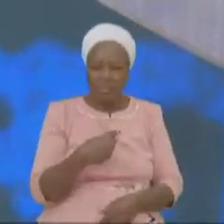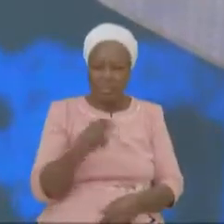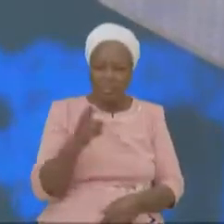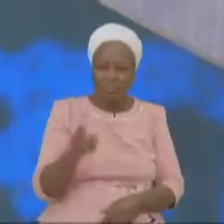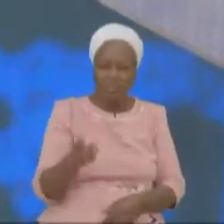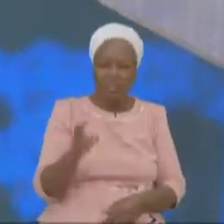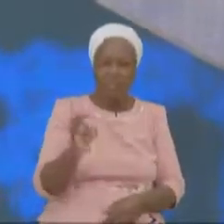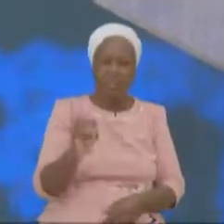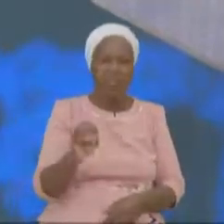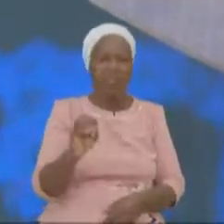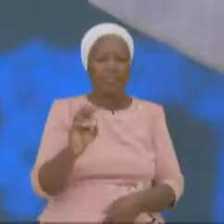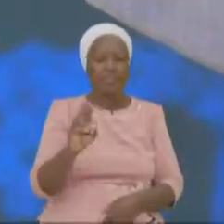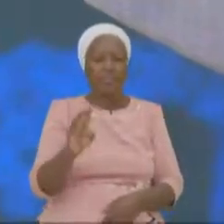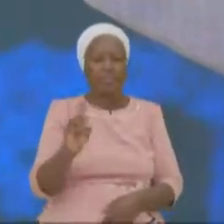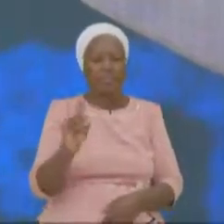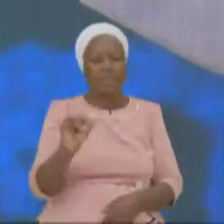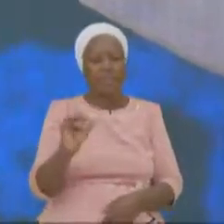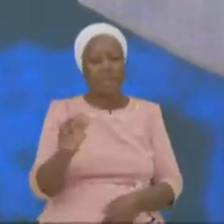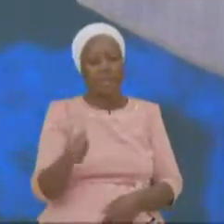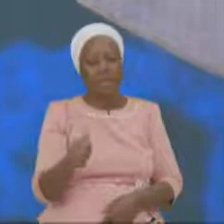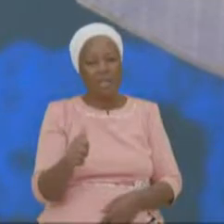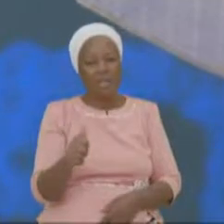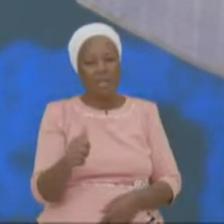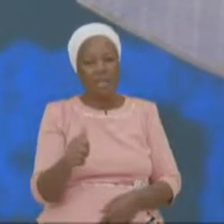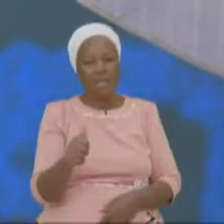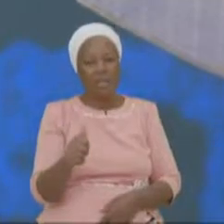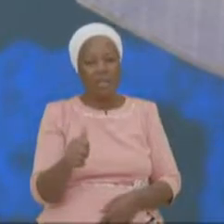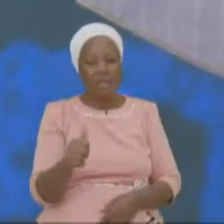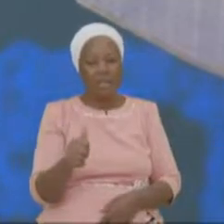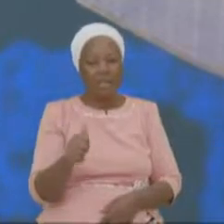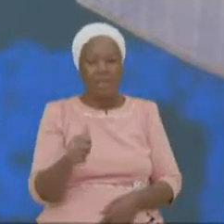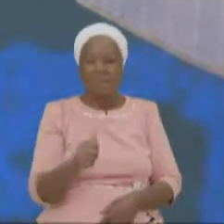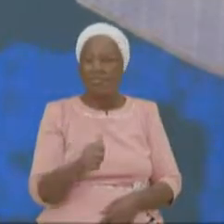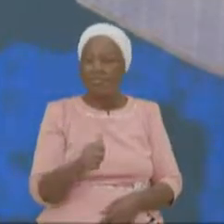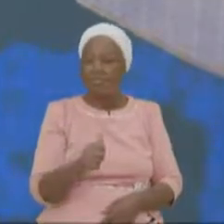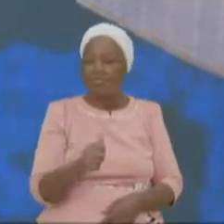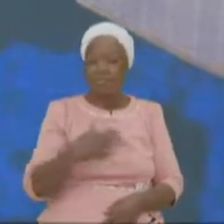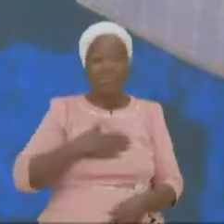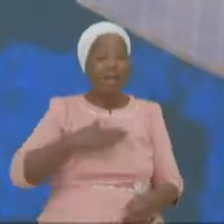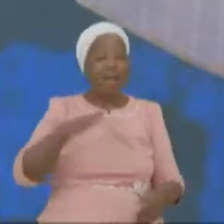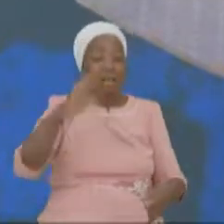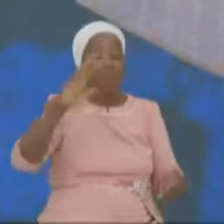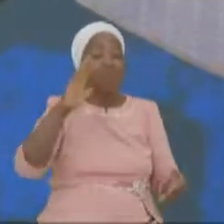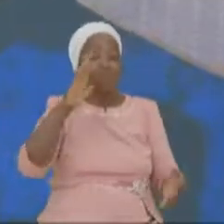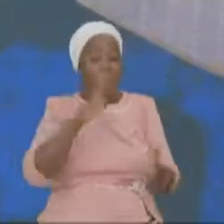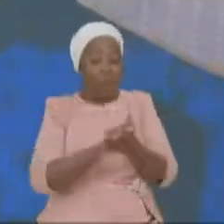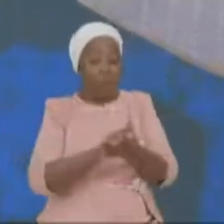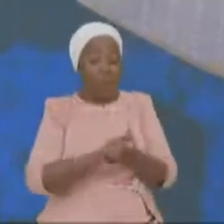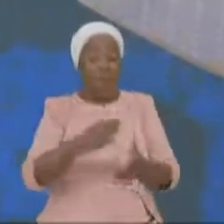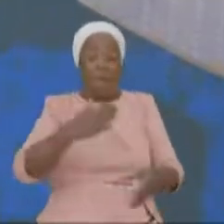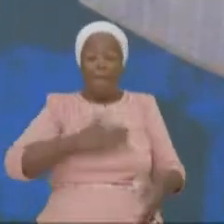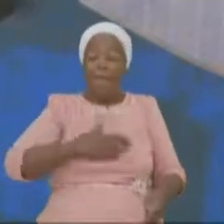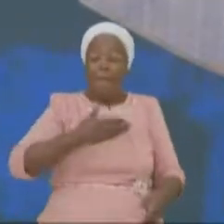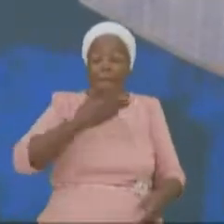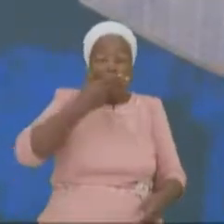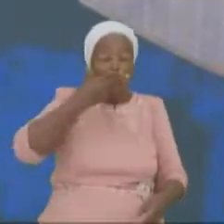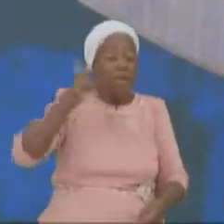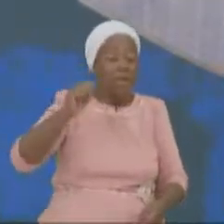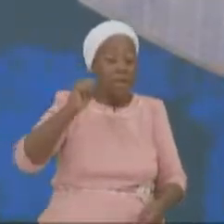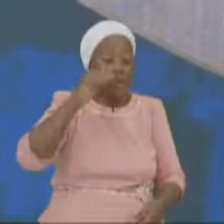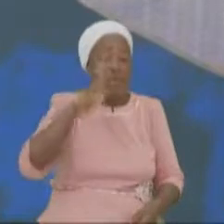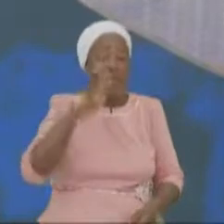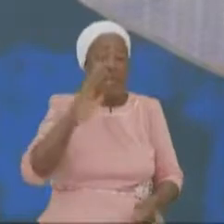Herodiah, darling, honey, wife, the best of women I can find in the